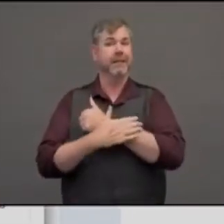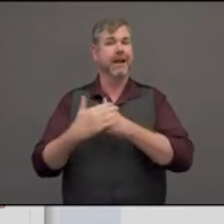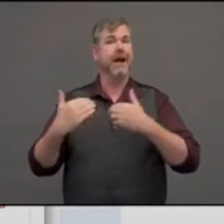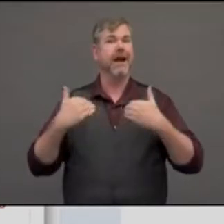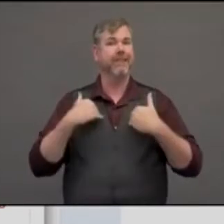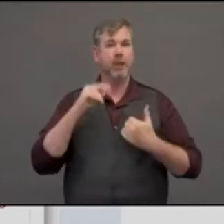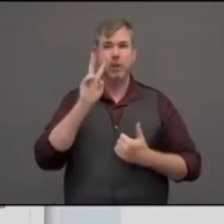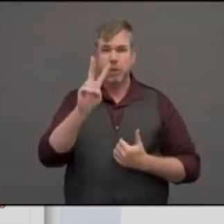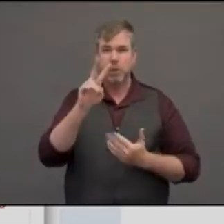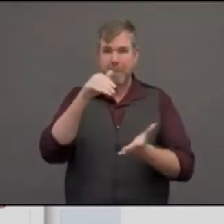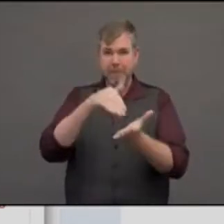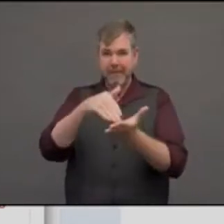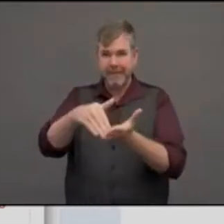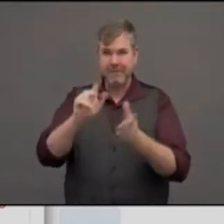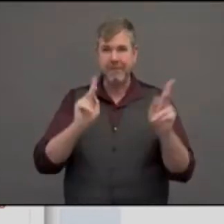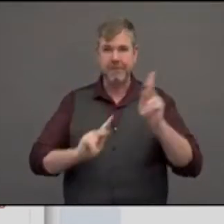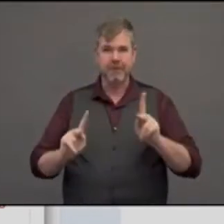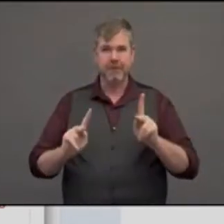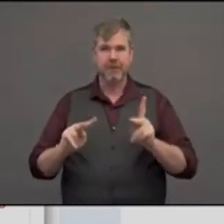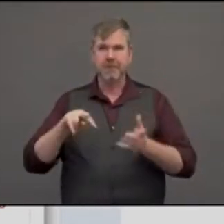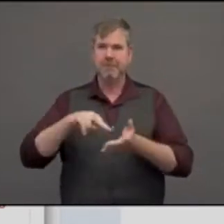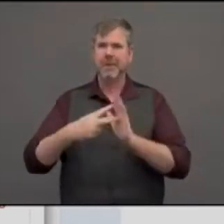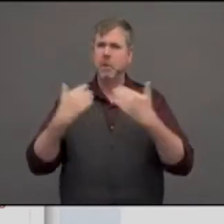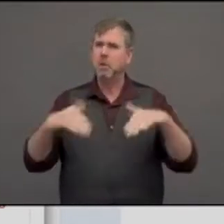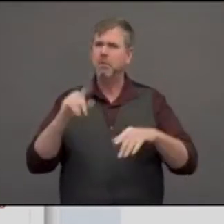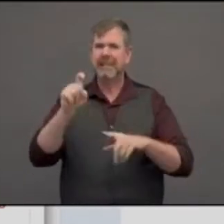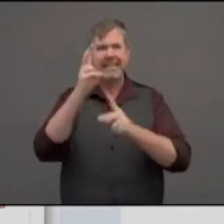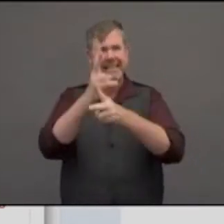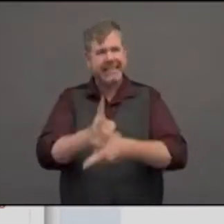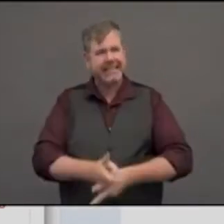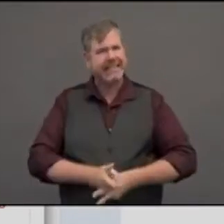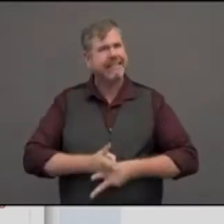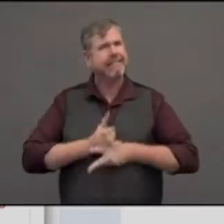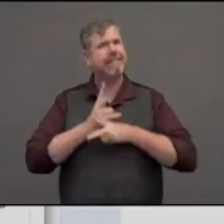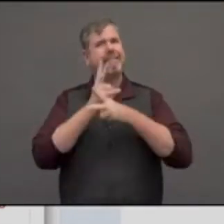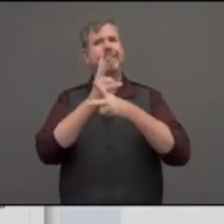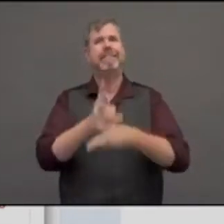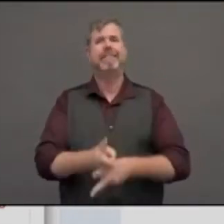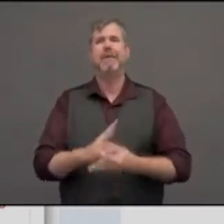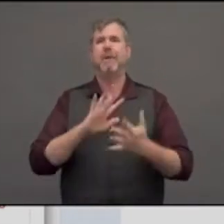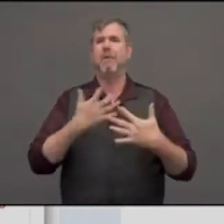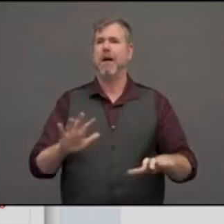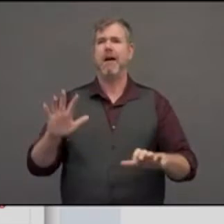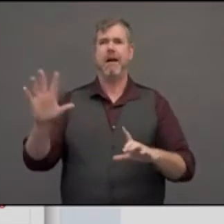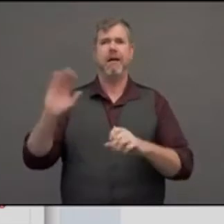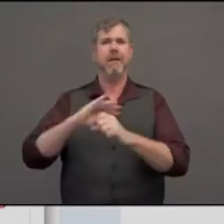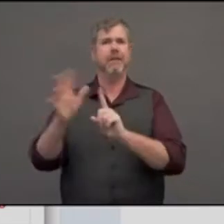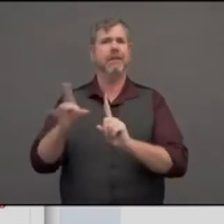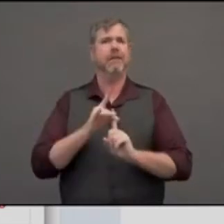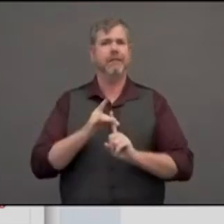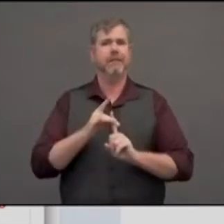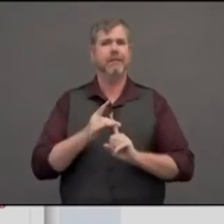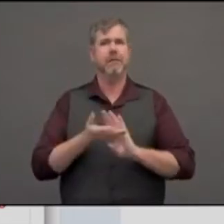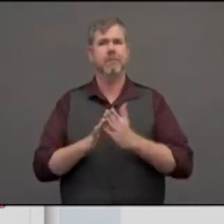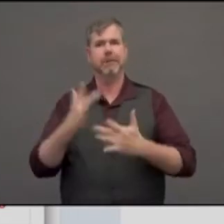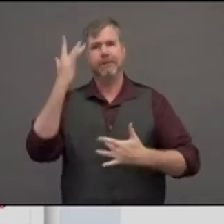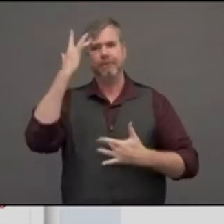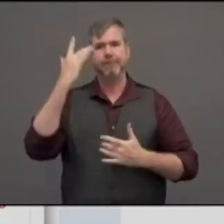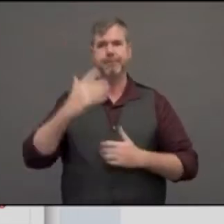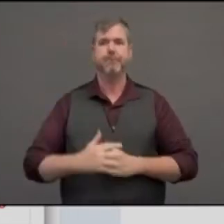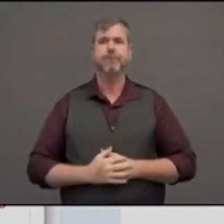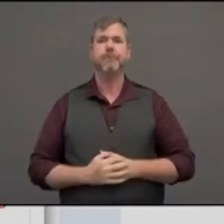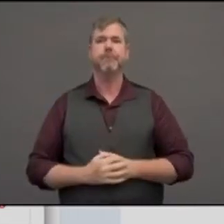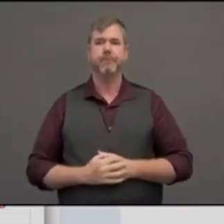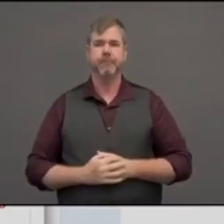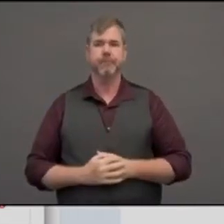infection. Here's the information from California COVID Act Now, and it shows that the state of California is at